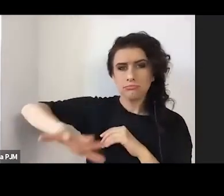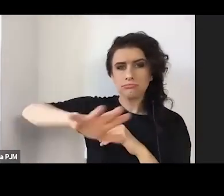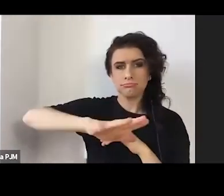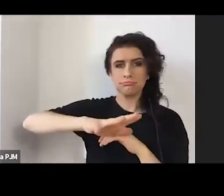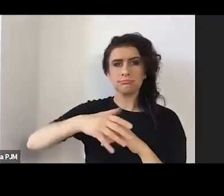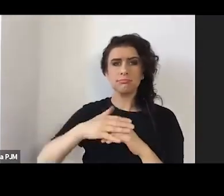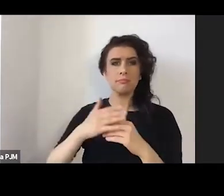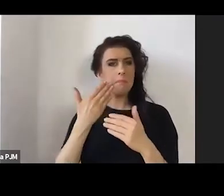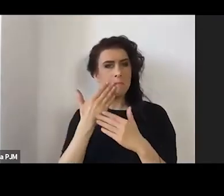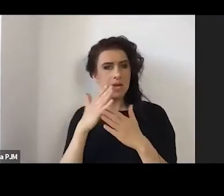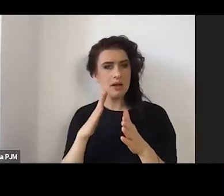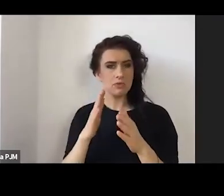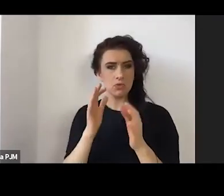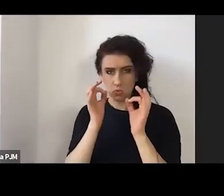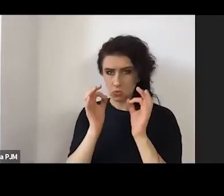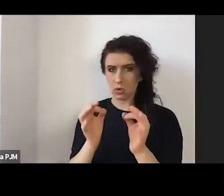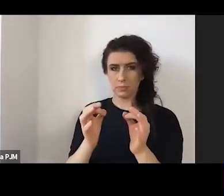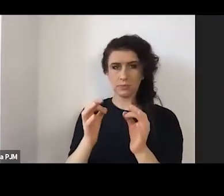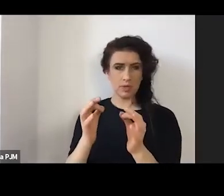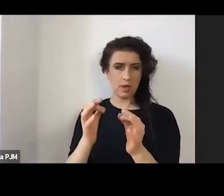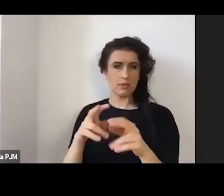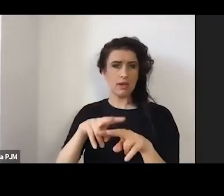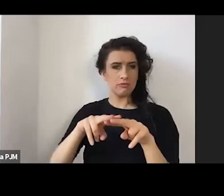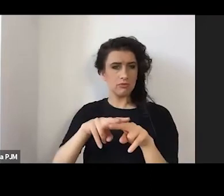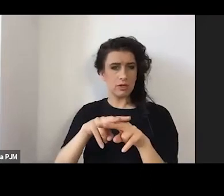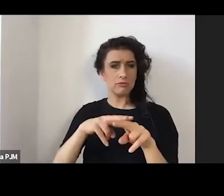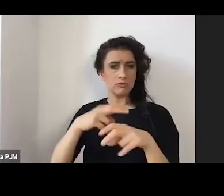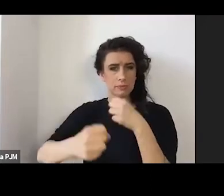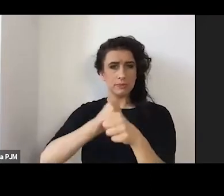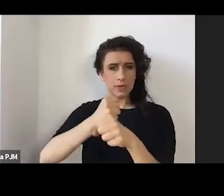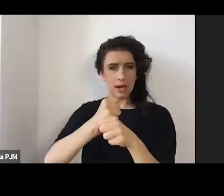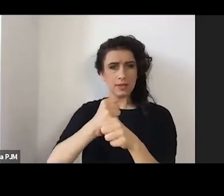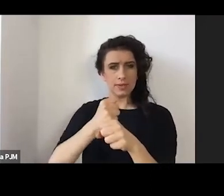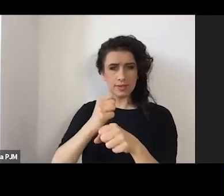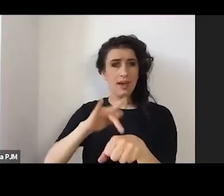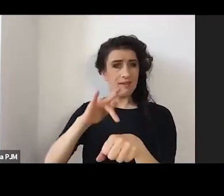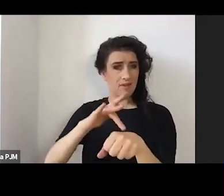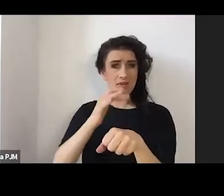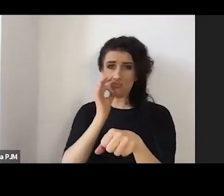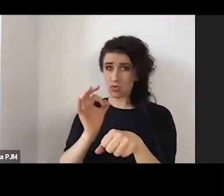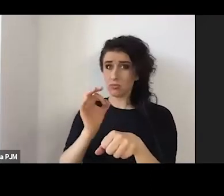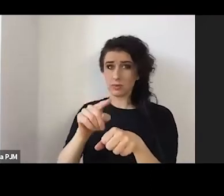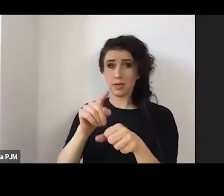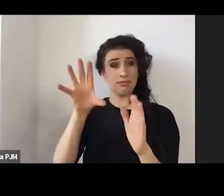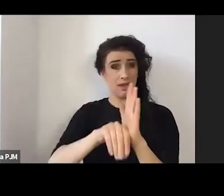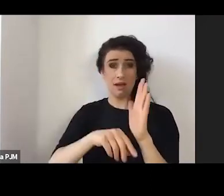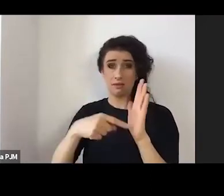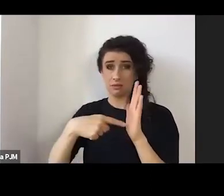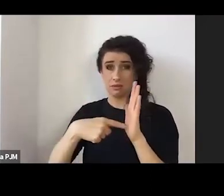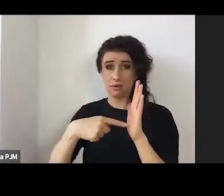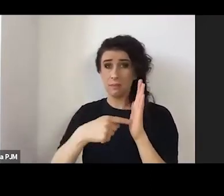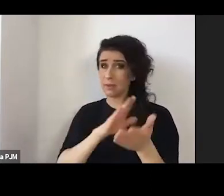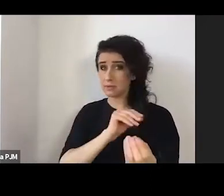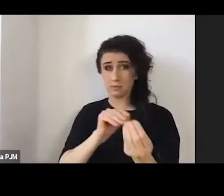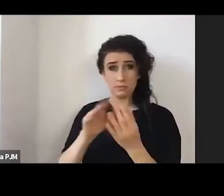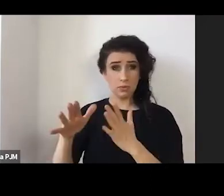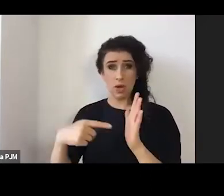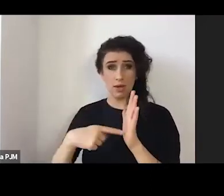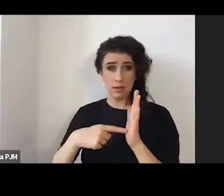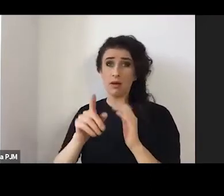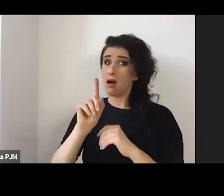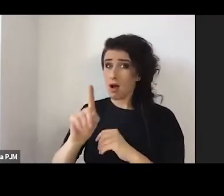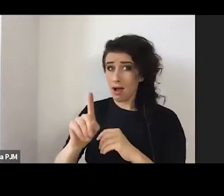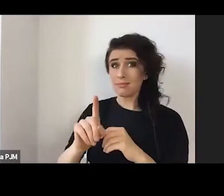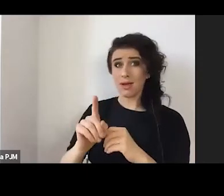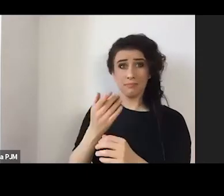not for free, because you can do it for free and you can try to share with your friends and ask your family and friends if they can just share it